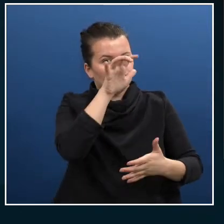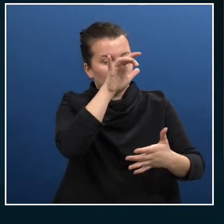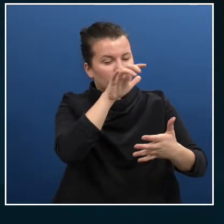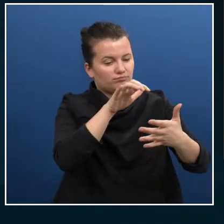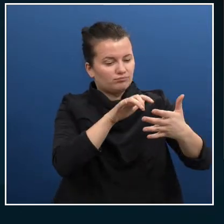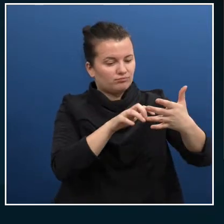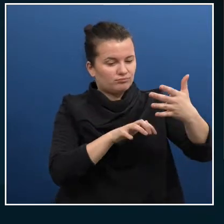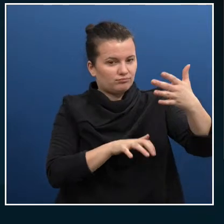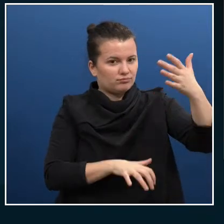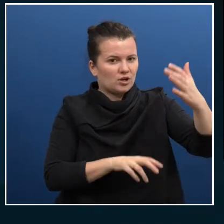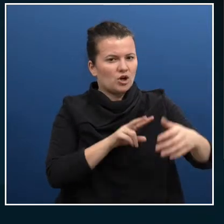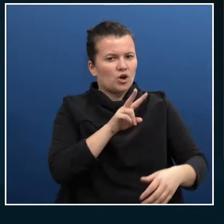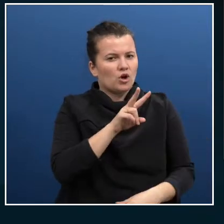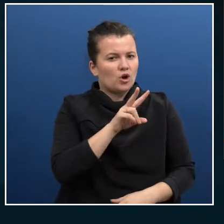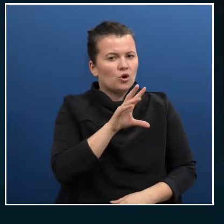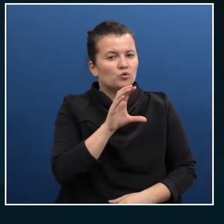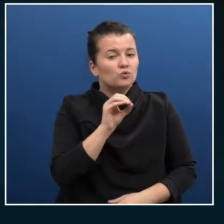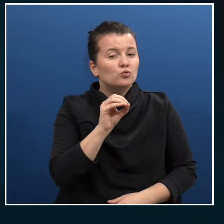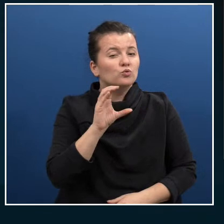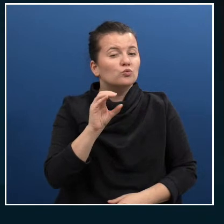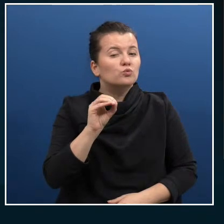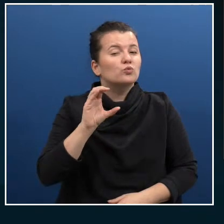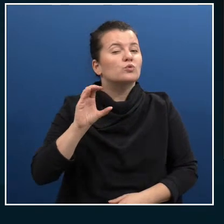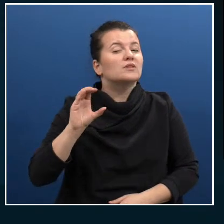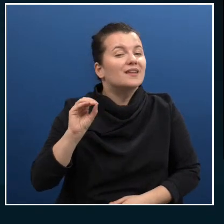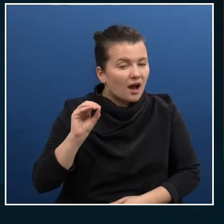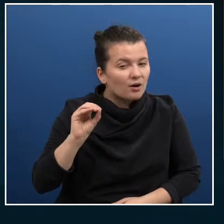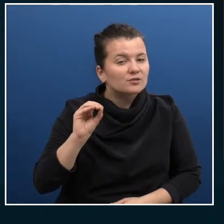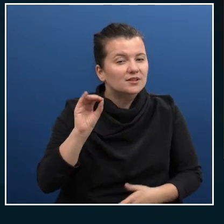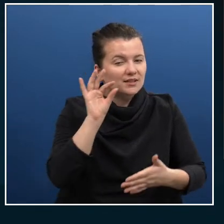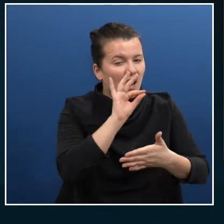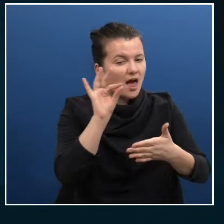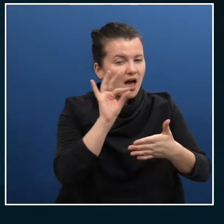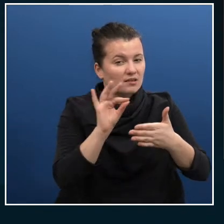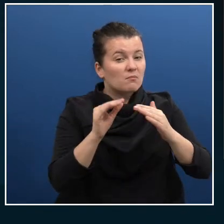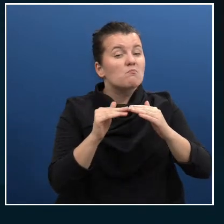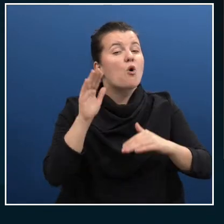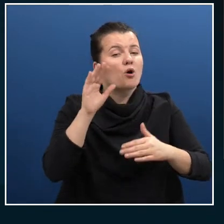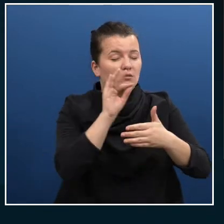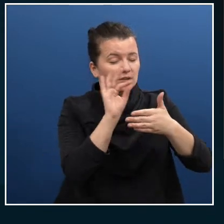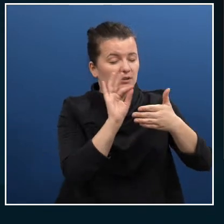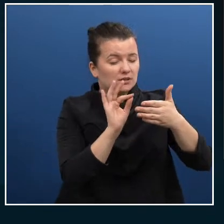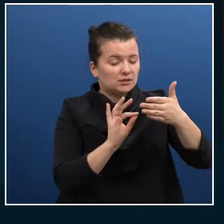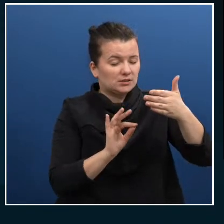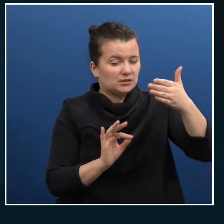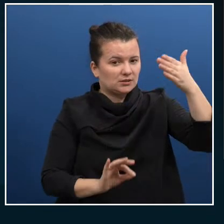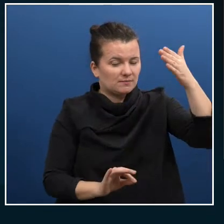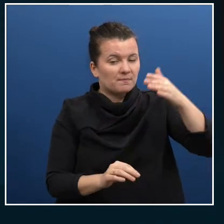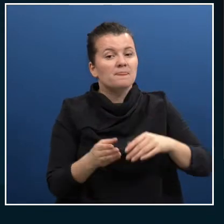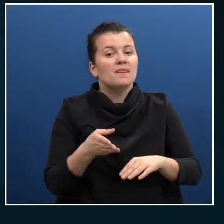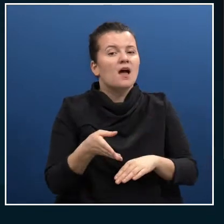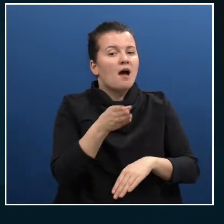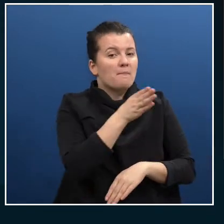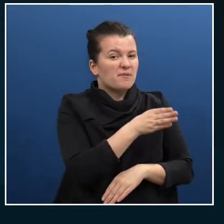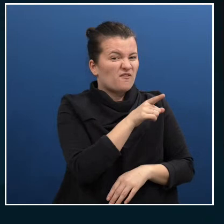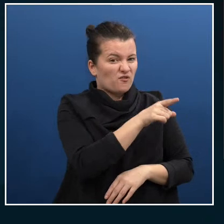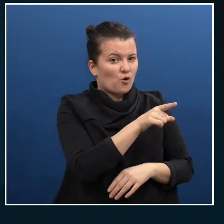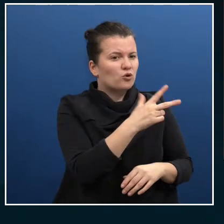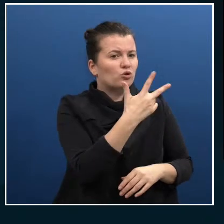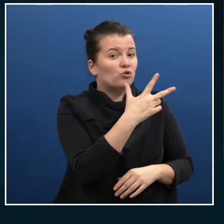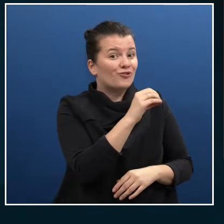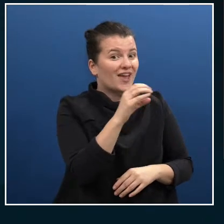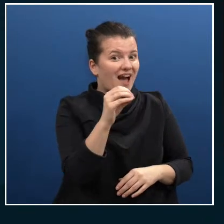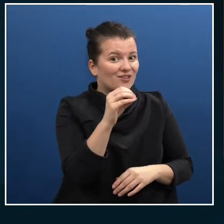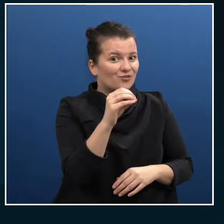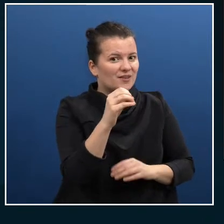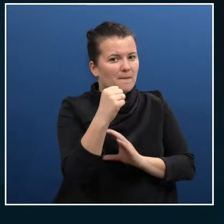2,000, above 2,000 lines, which is interesting because we were starting with about 300. So how did